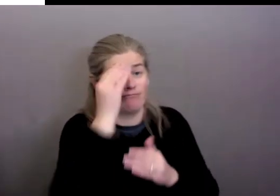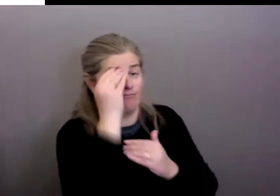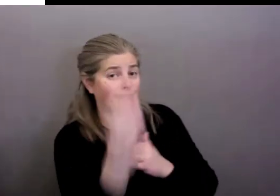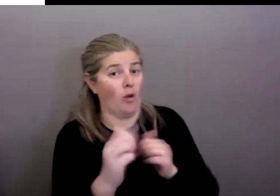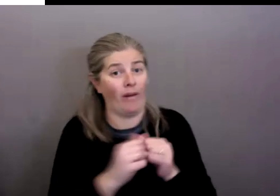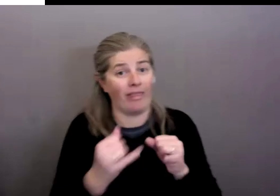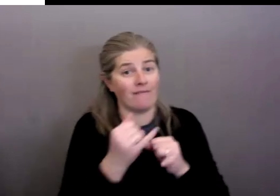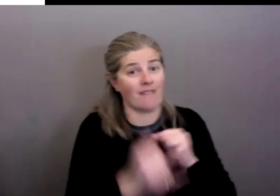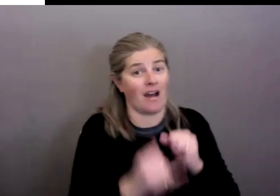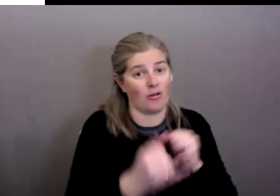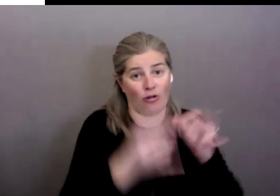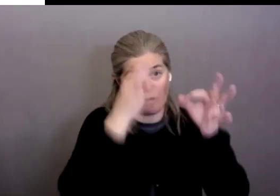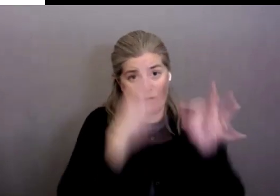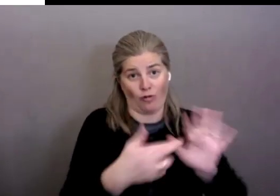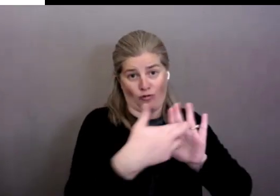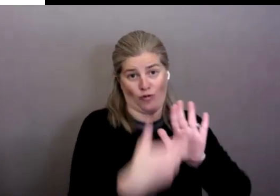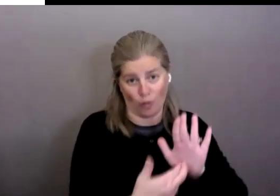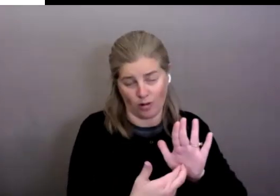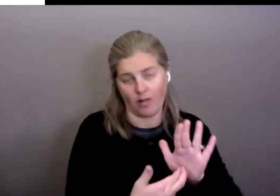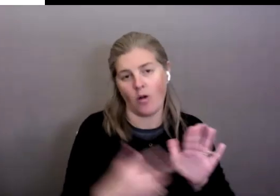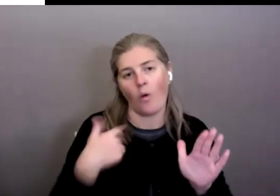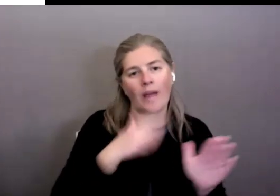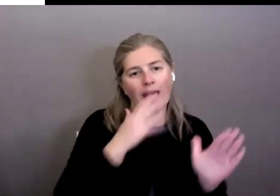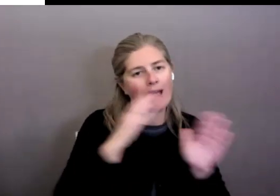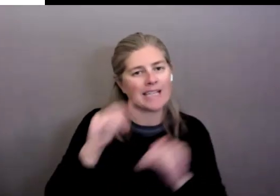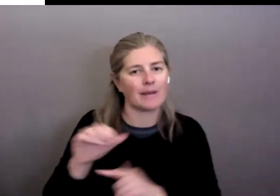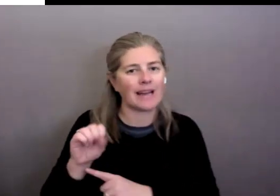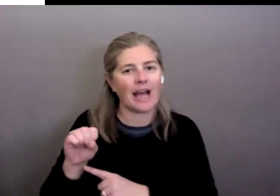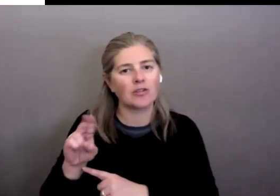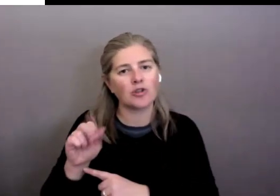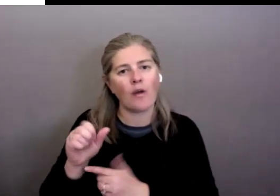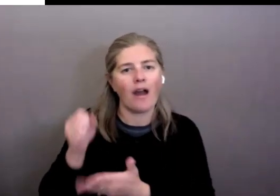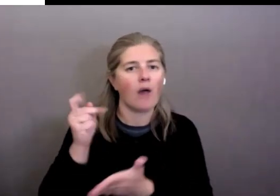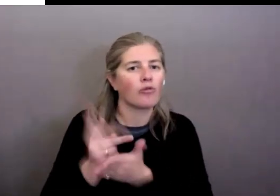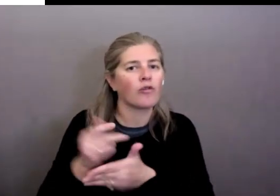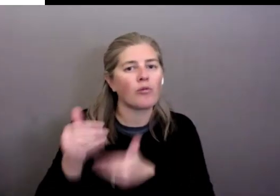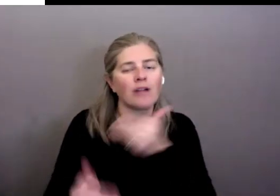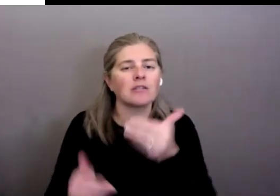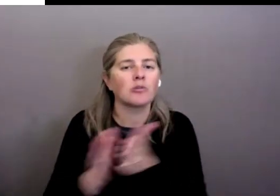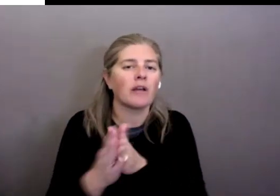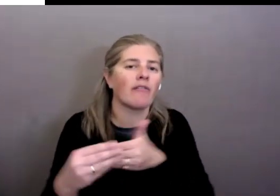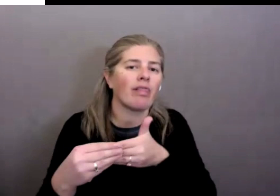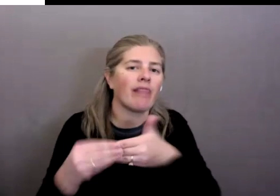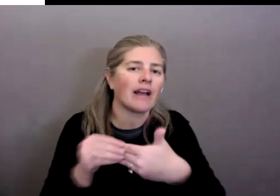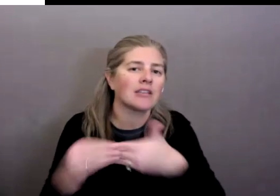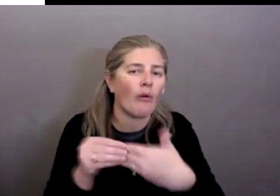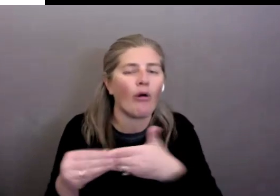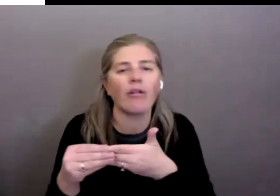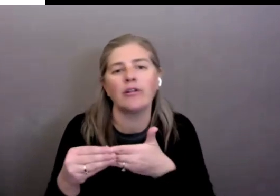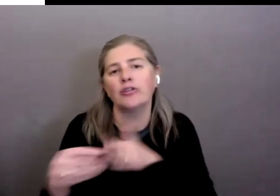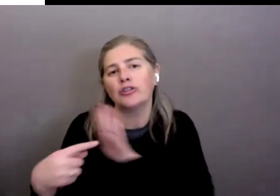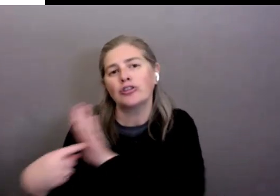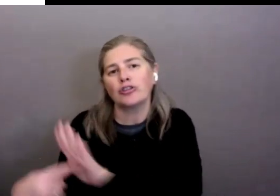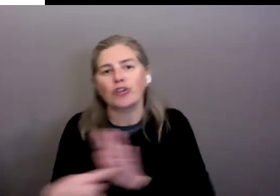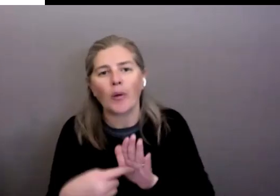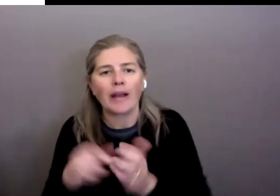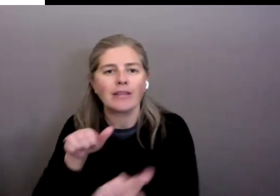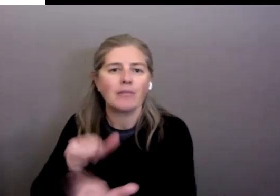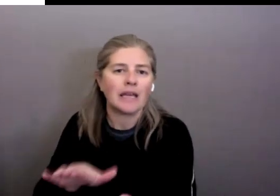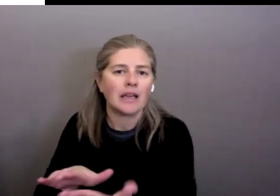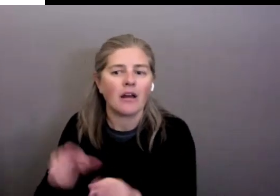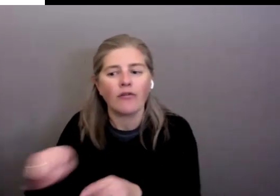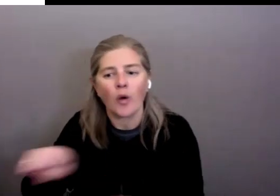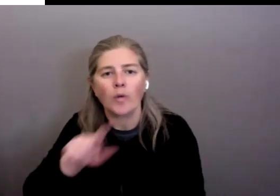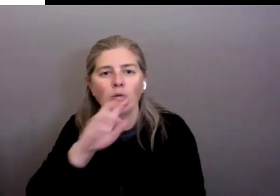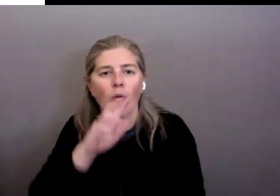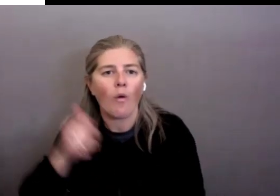rule, we expect SUA approval processes to be flexible, reflecting the needs of the older individuals served and the abilities